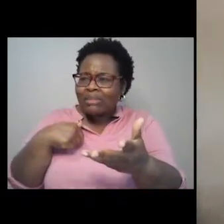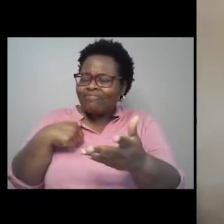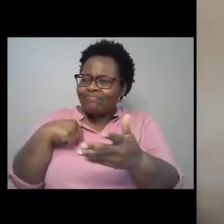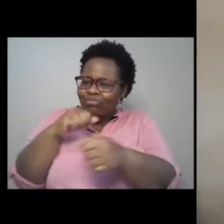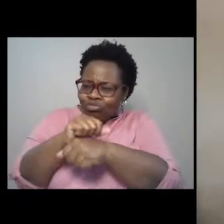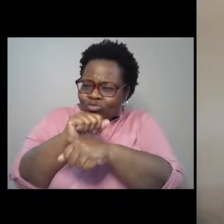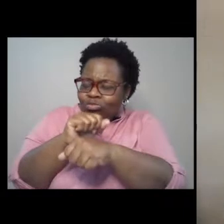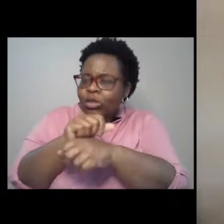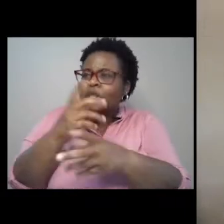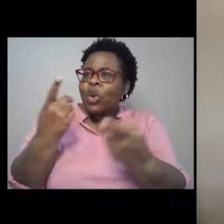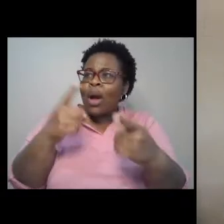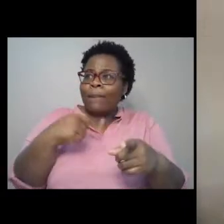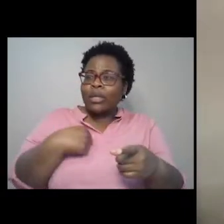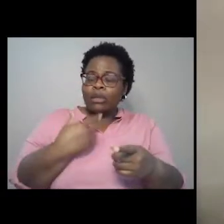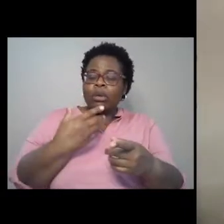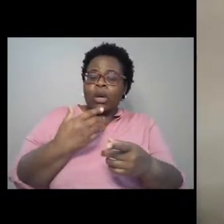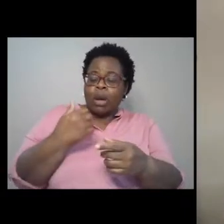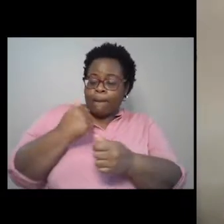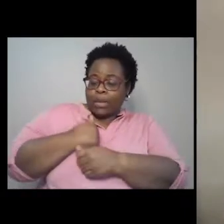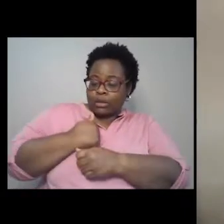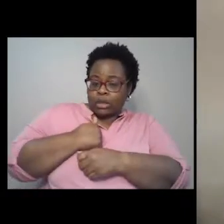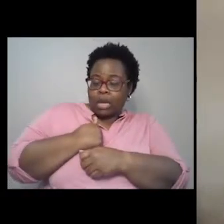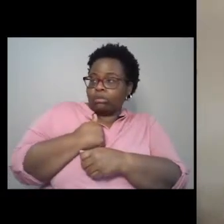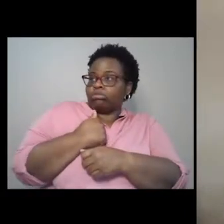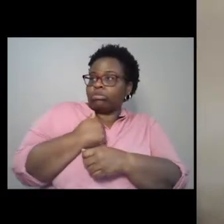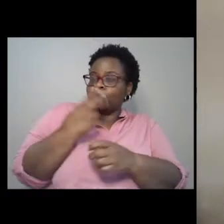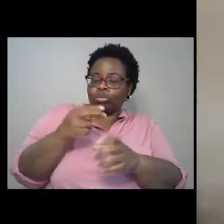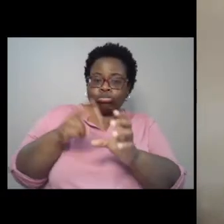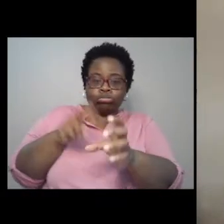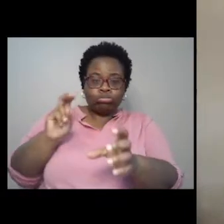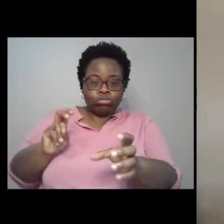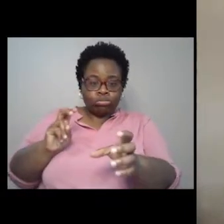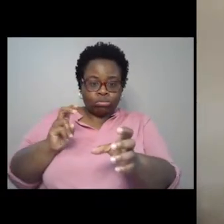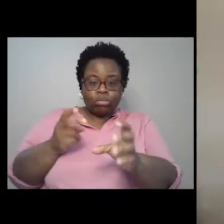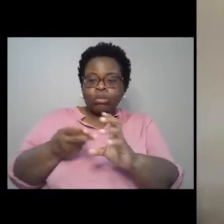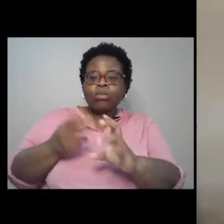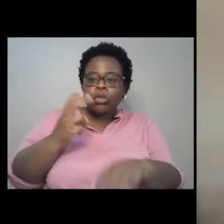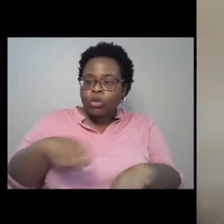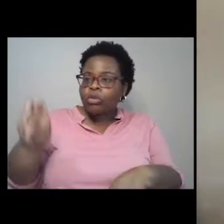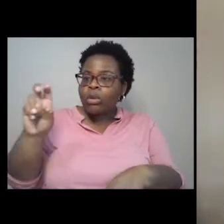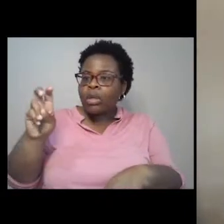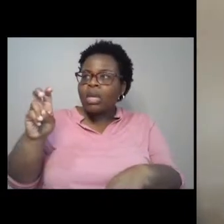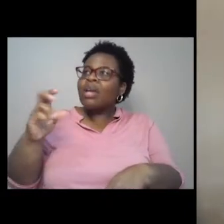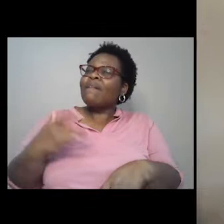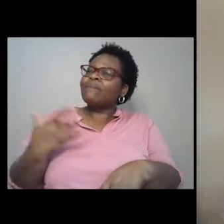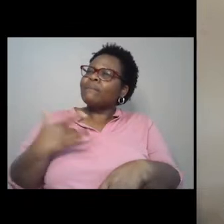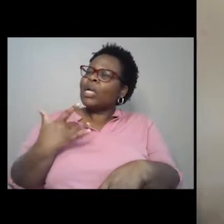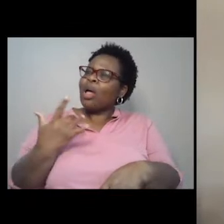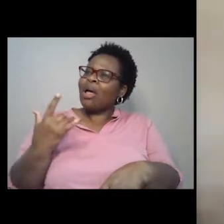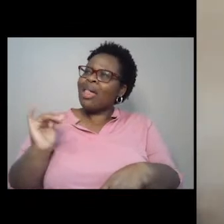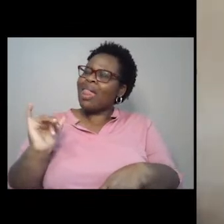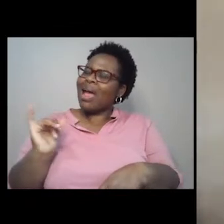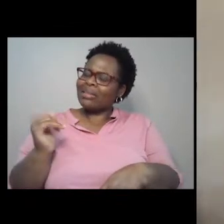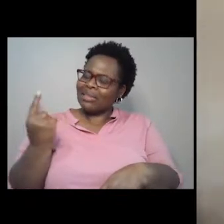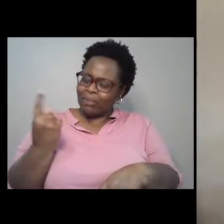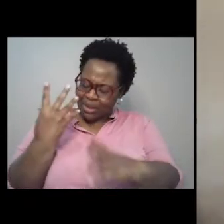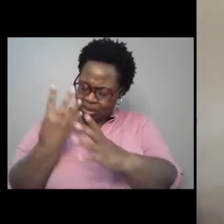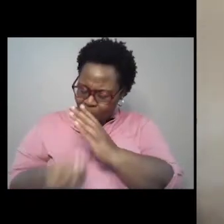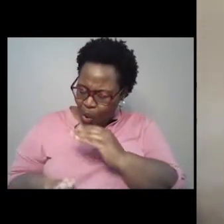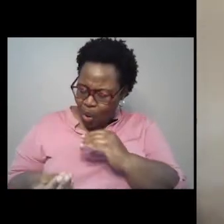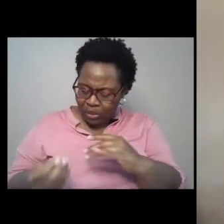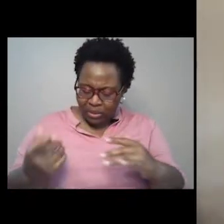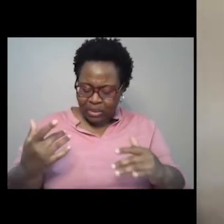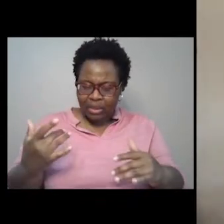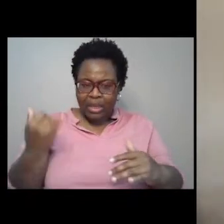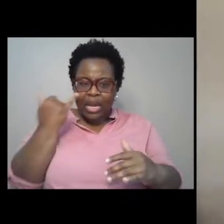mission. And so I think when you go to transition, it's really hard. I feel like there's a sense of loss. There's a sense of, there's